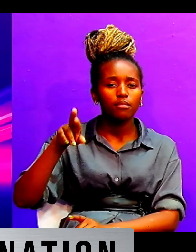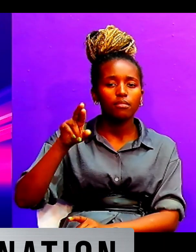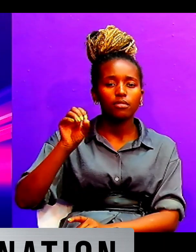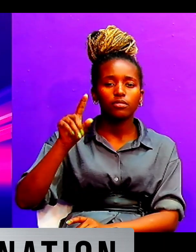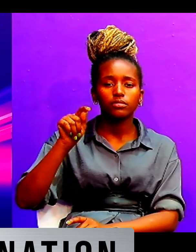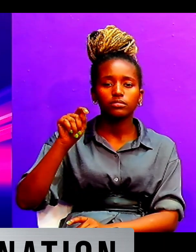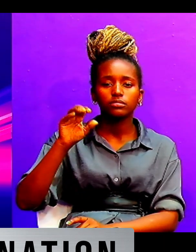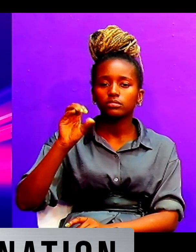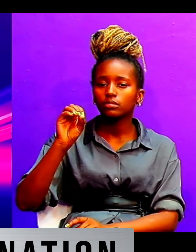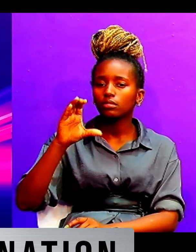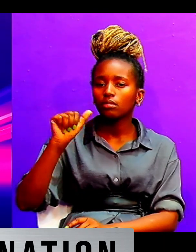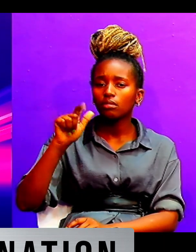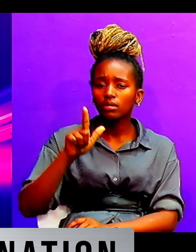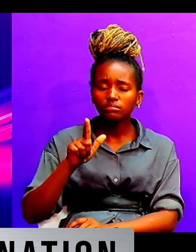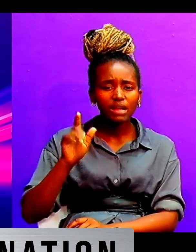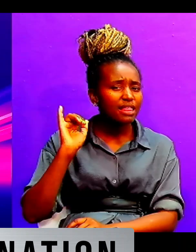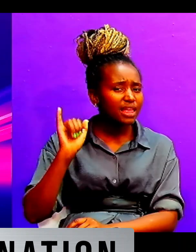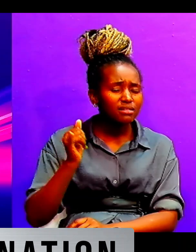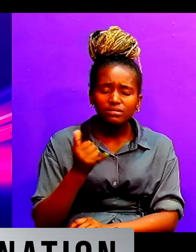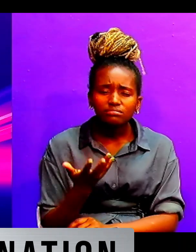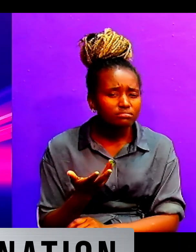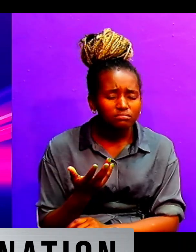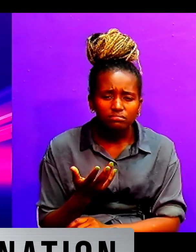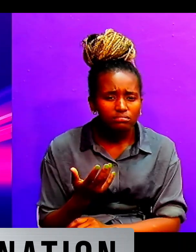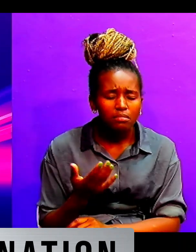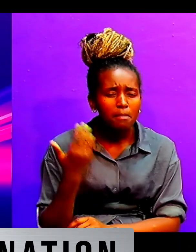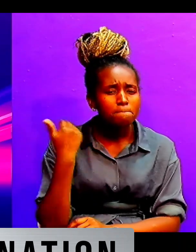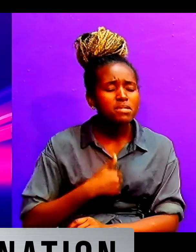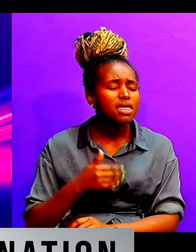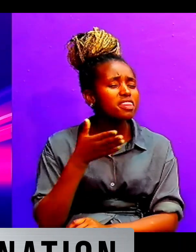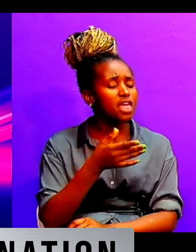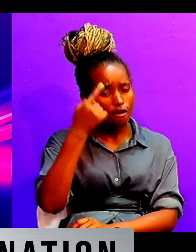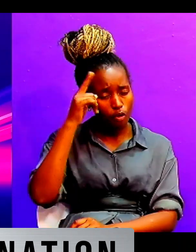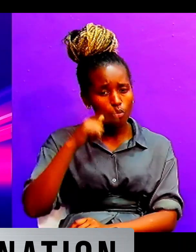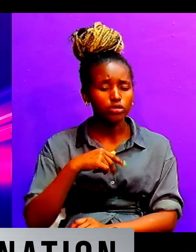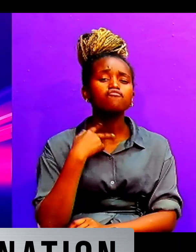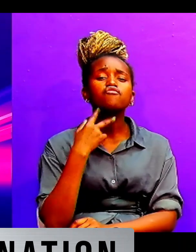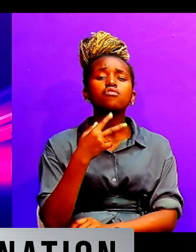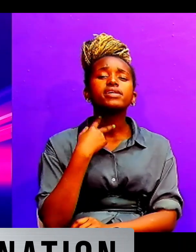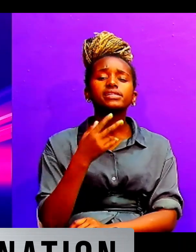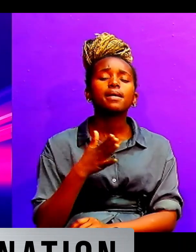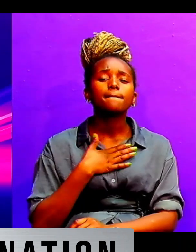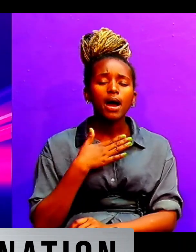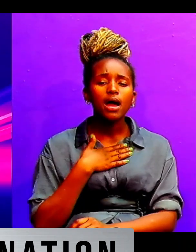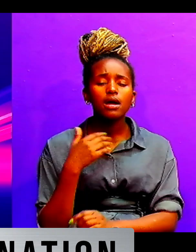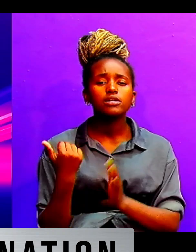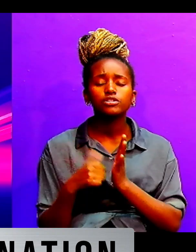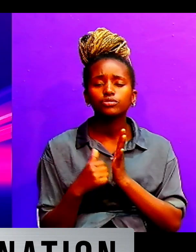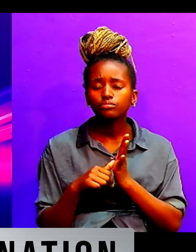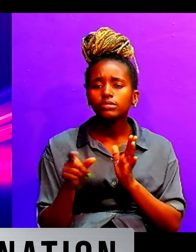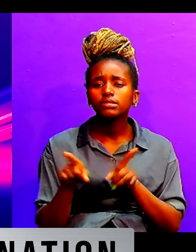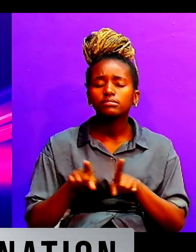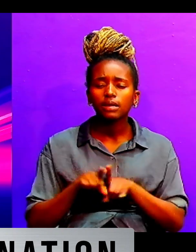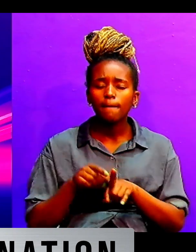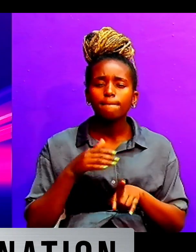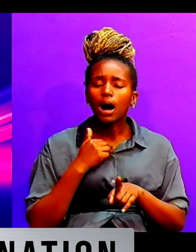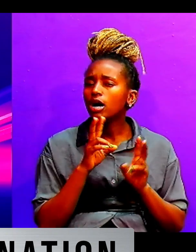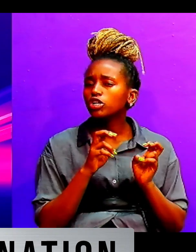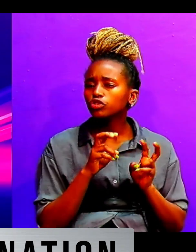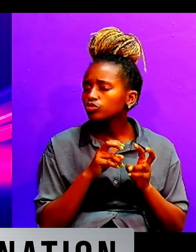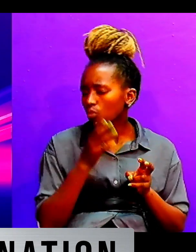I need to be there to also voice my issue or our issue as people with the disabilities. Yes.